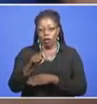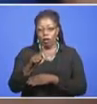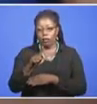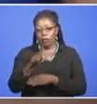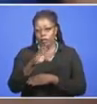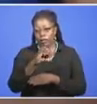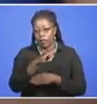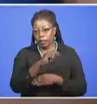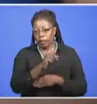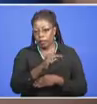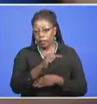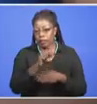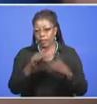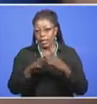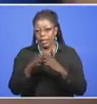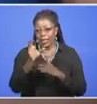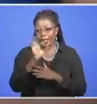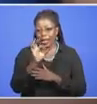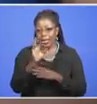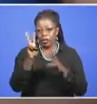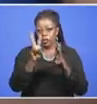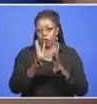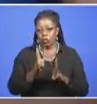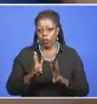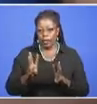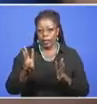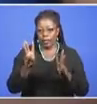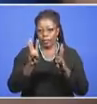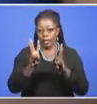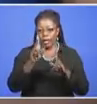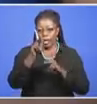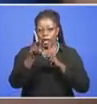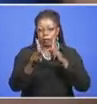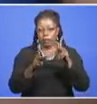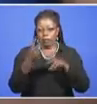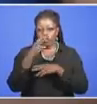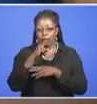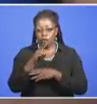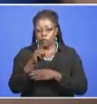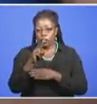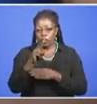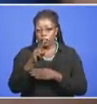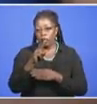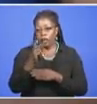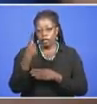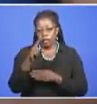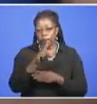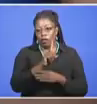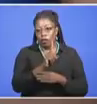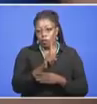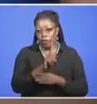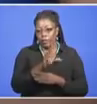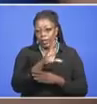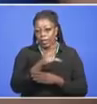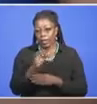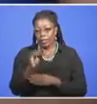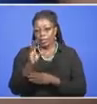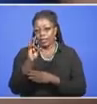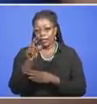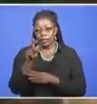of starting at 9 a.m. Wednesday, and public viewing is scheduled for the hours between 1 and 7 p.m.